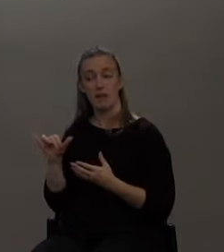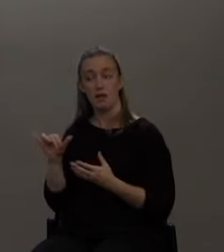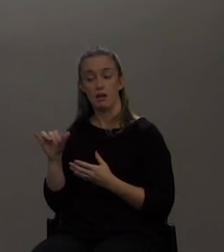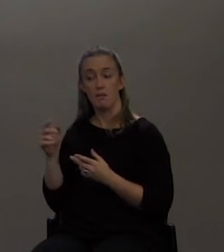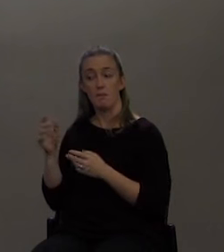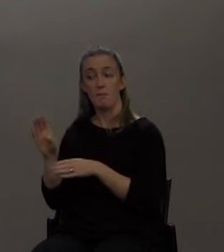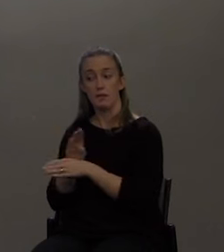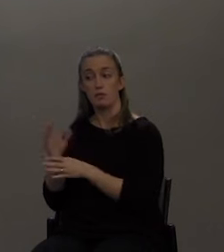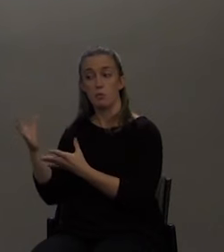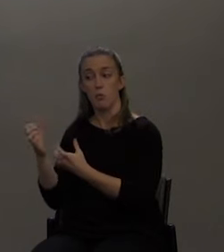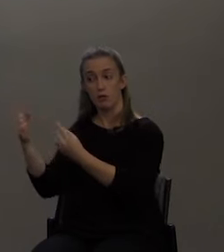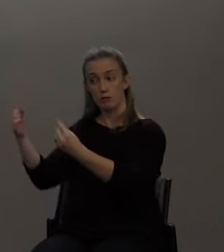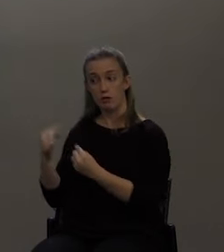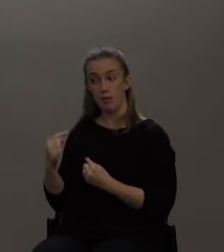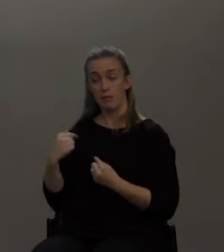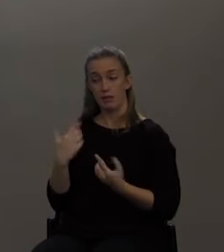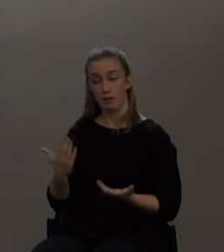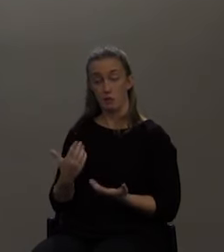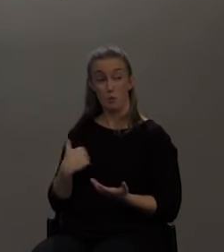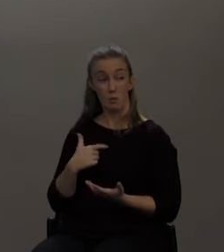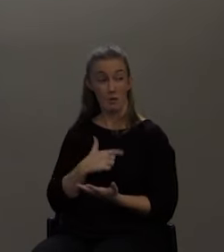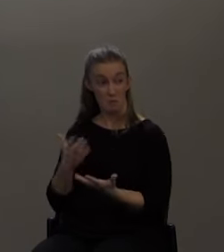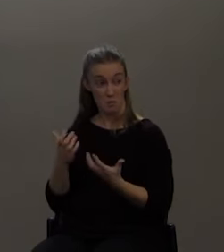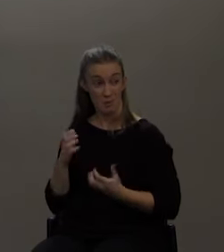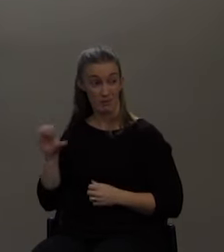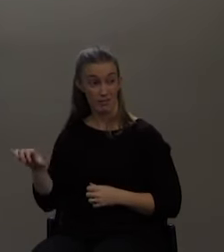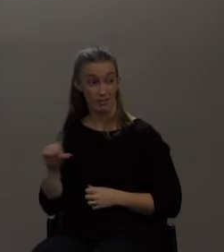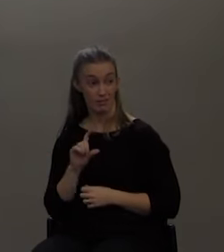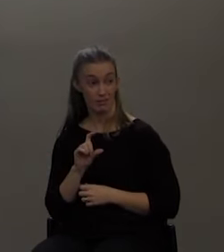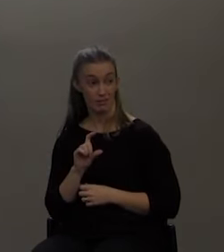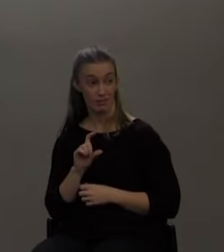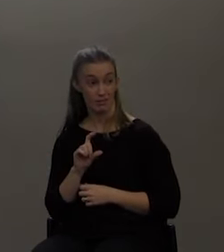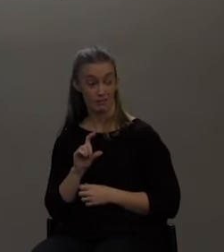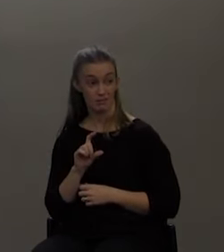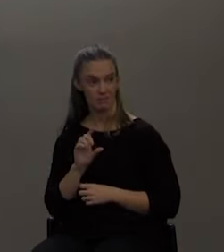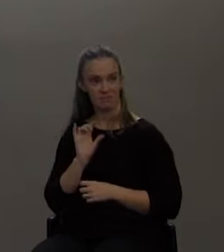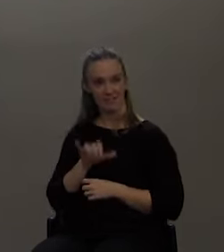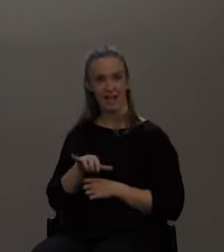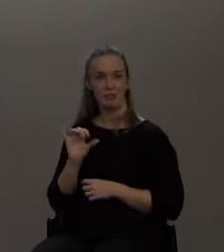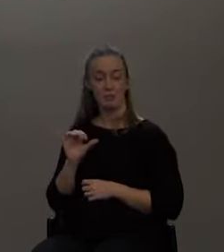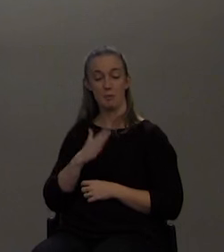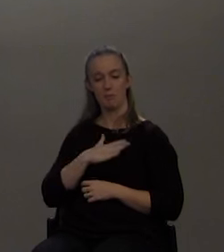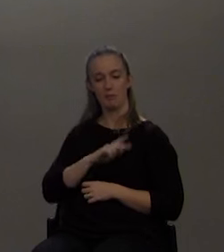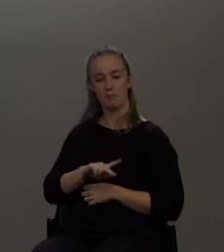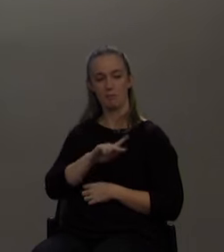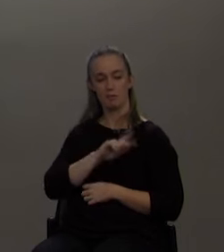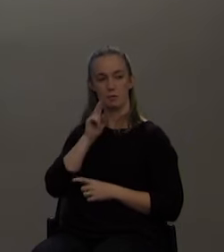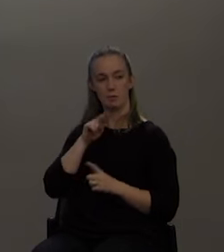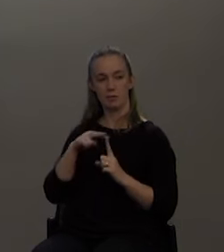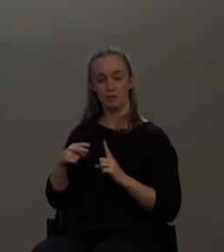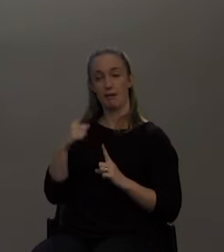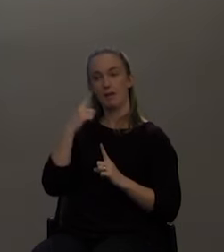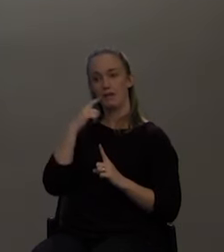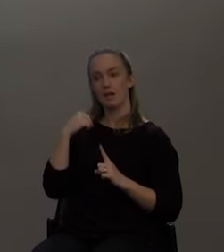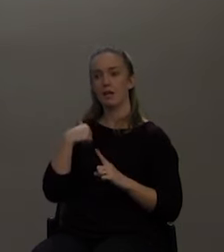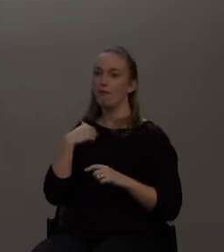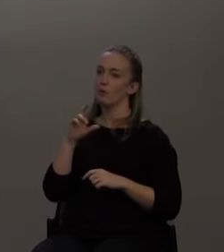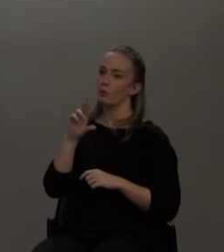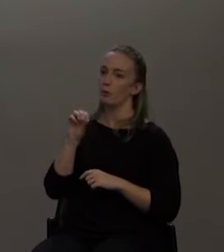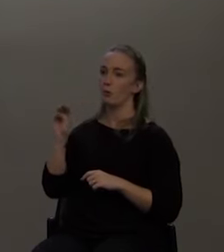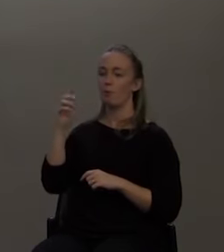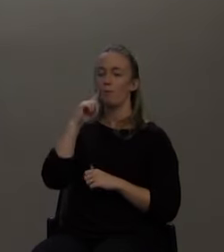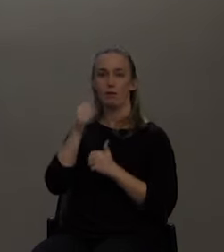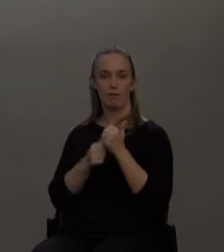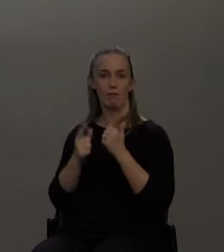here? Is going back to that. I don't, from my personal perspective, I think there's room for everybody here in Boyle